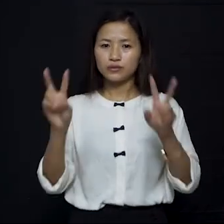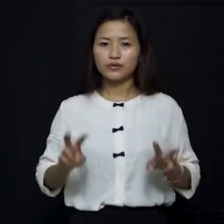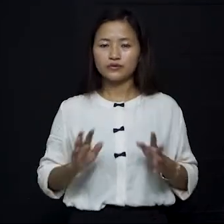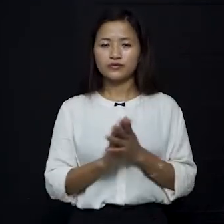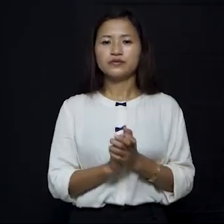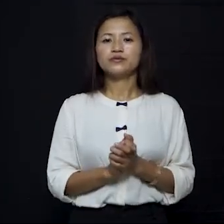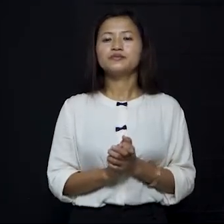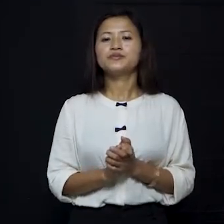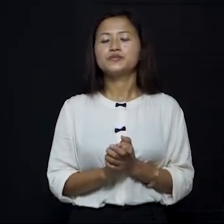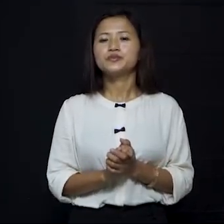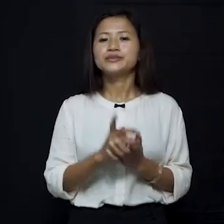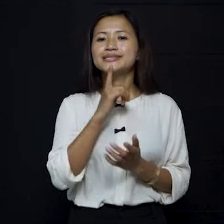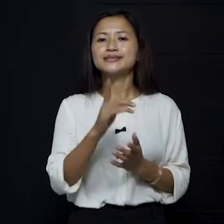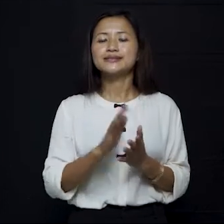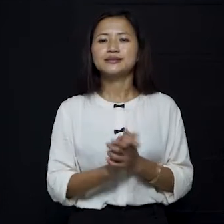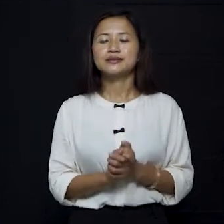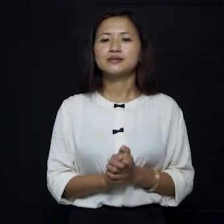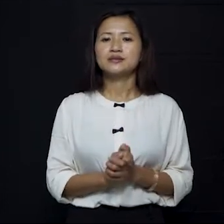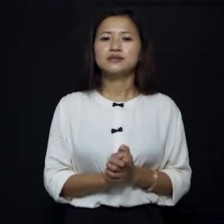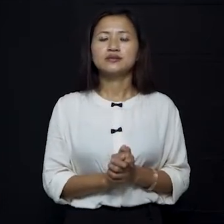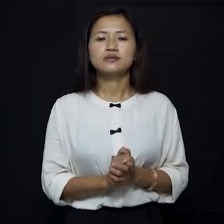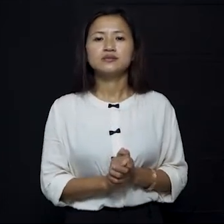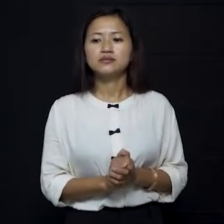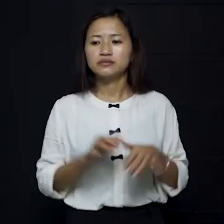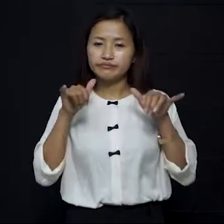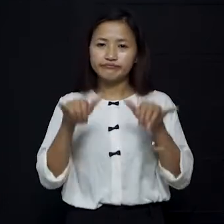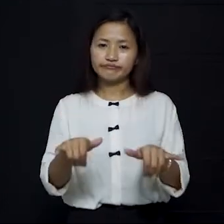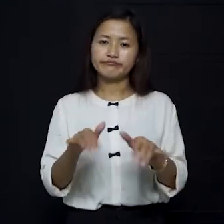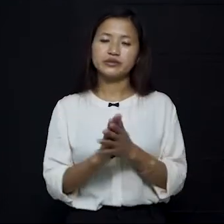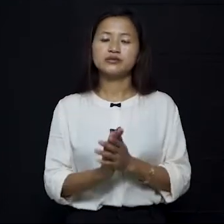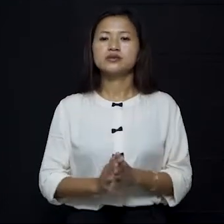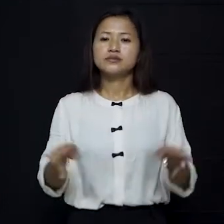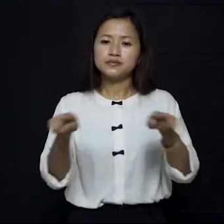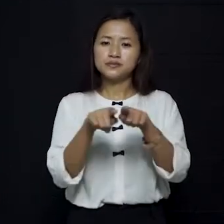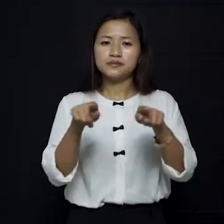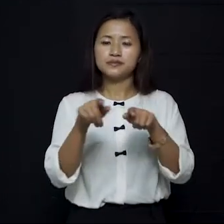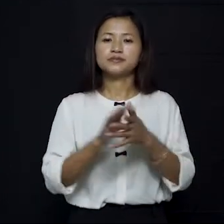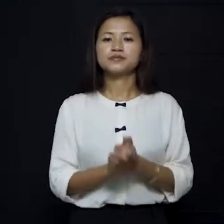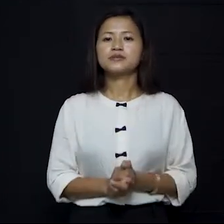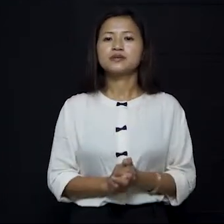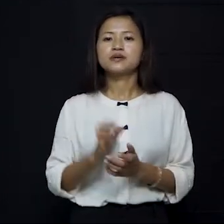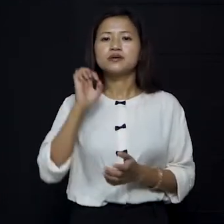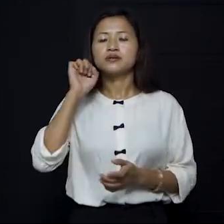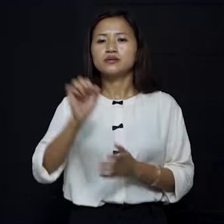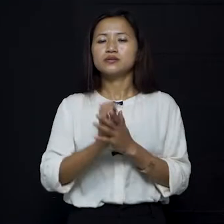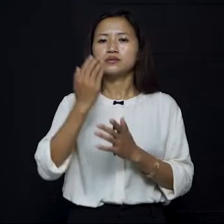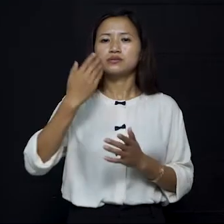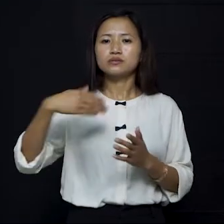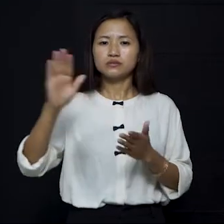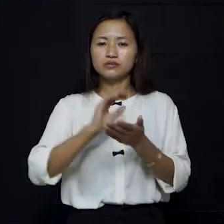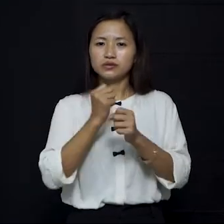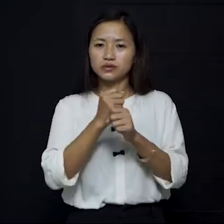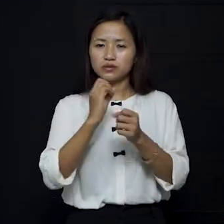Like I said, third form always remains the same. You will say he had gone to school,